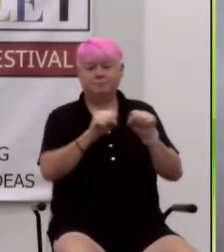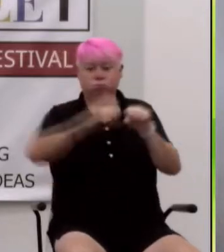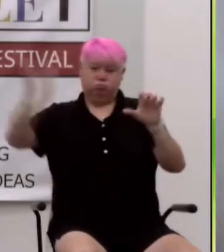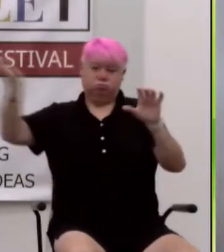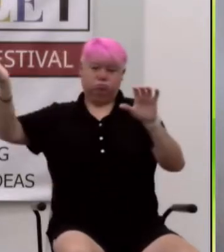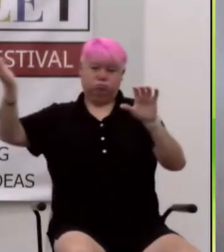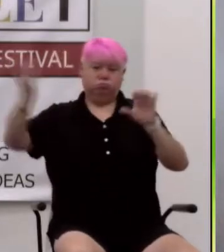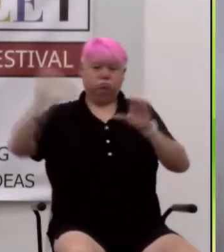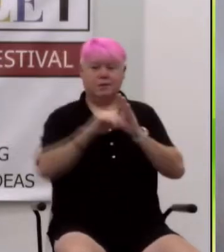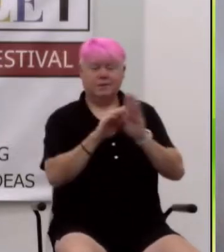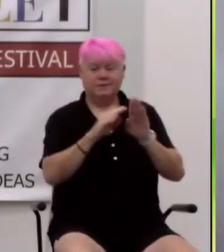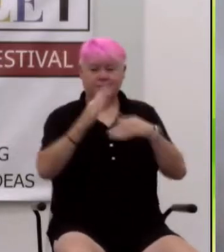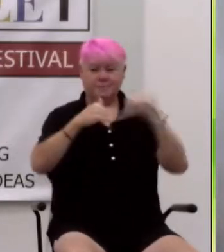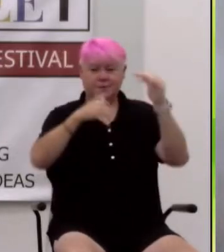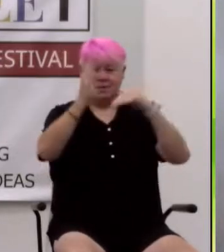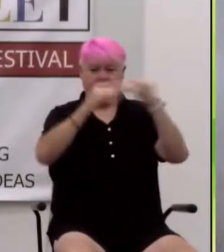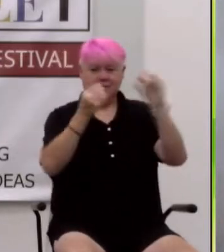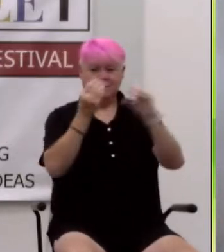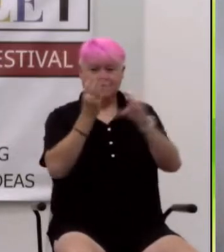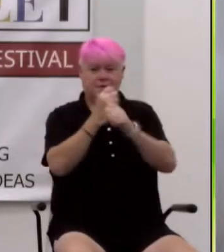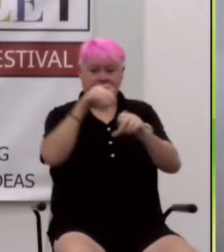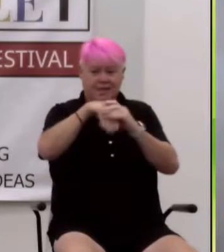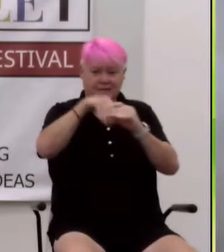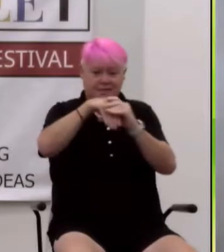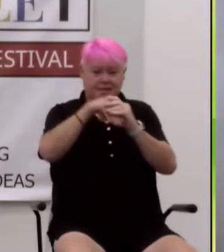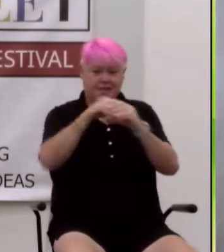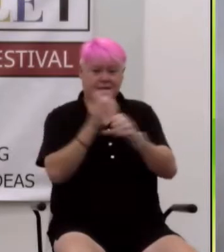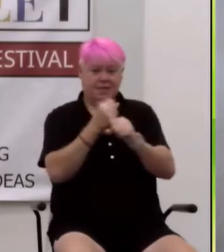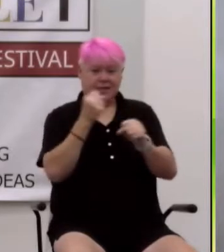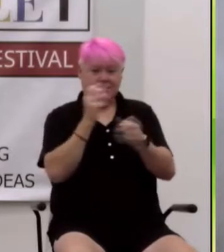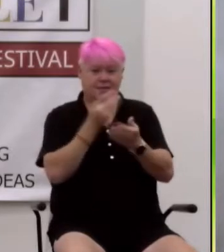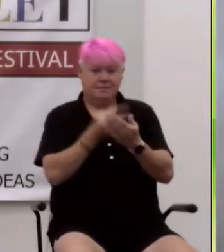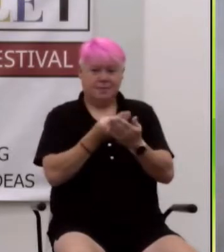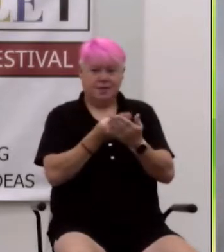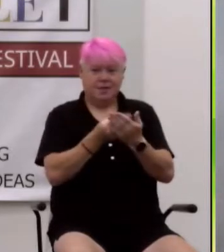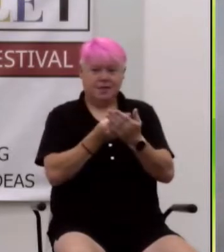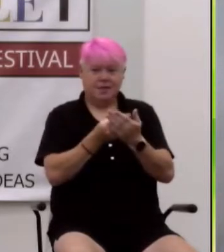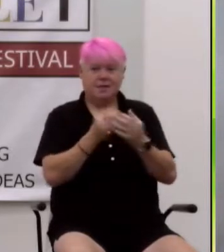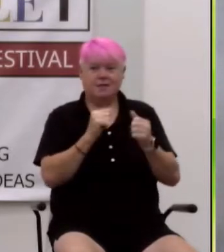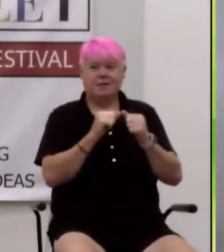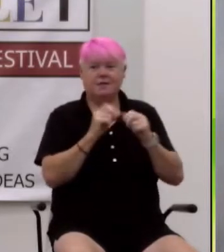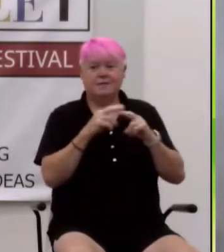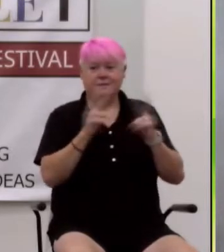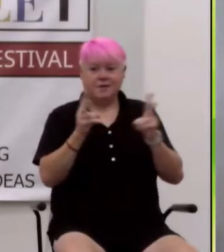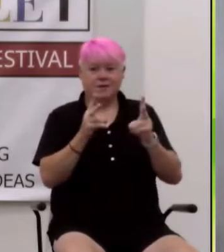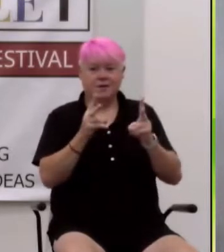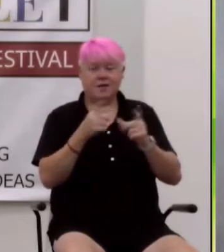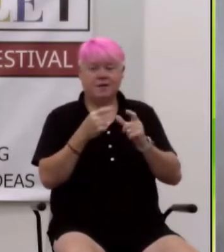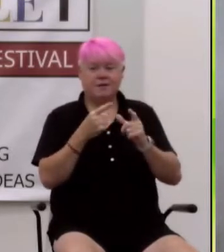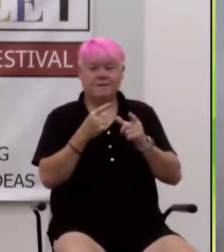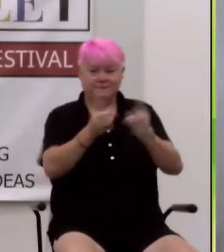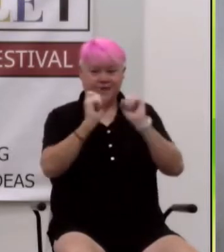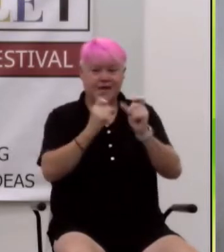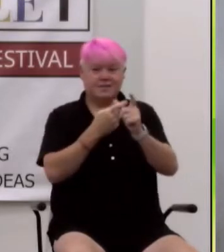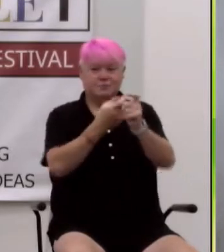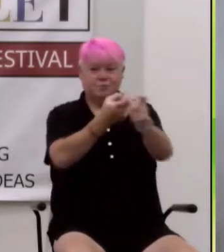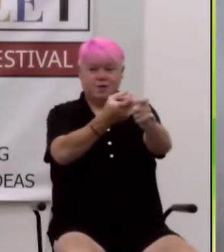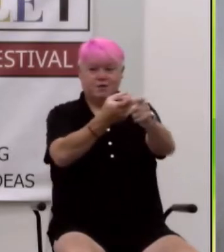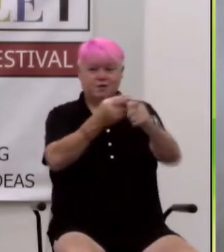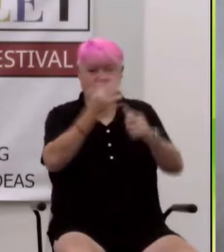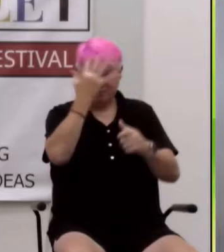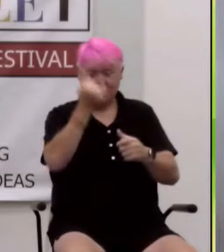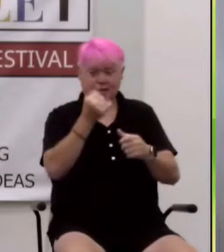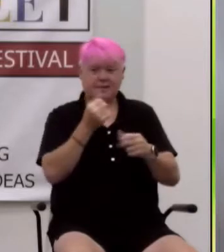building, get inside and get the money and disappear. And he's also a very fast runner, which is why his nickname is the Ridge Runner.